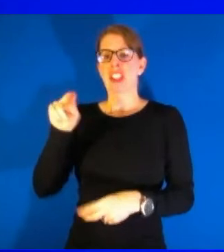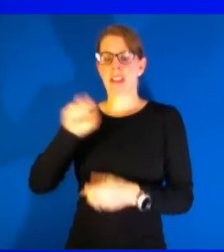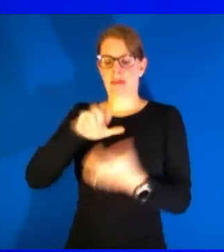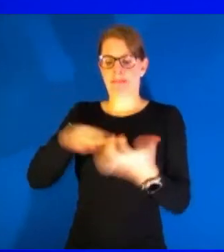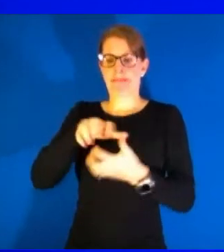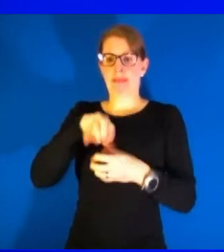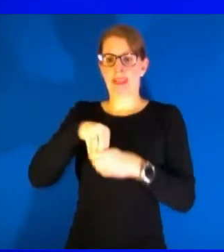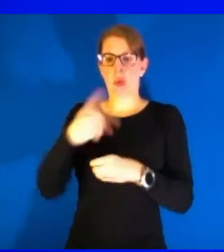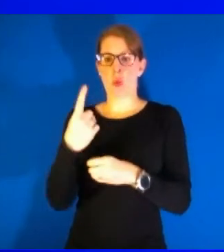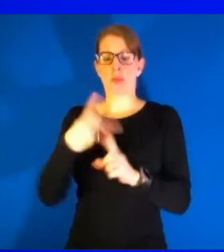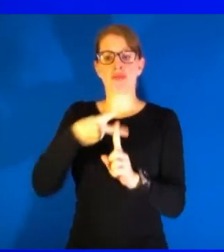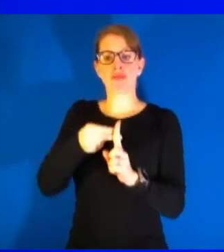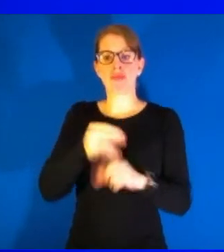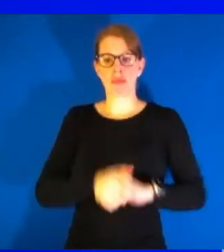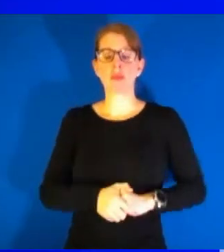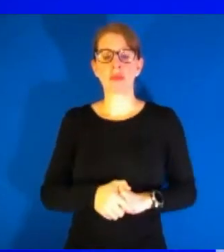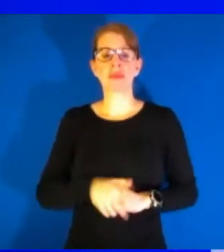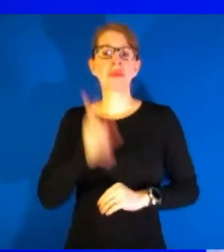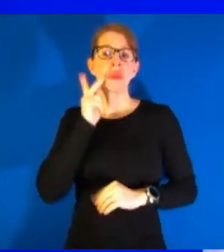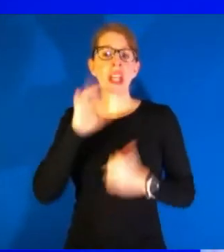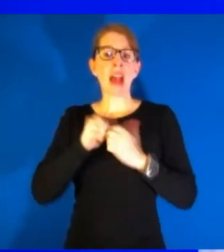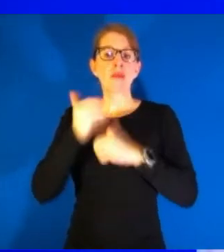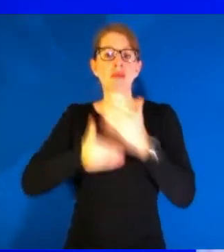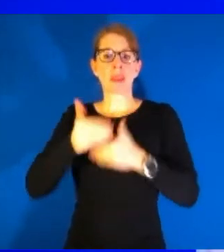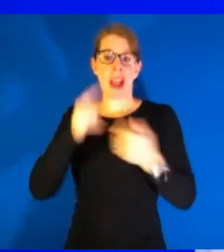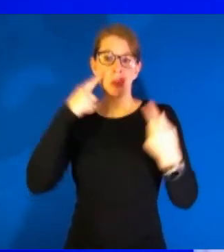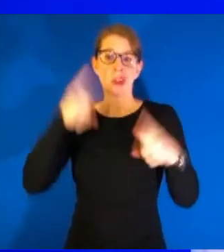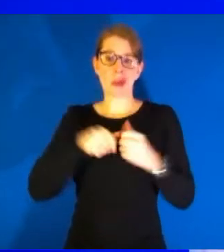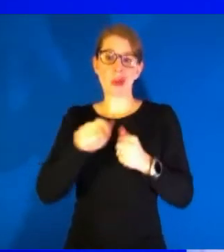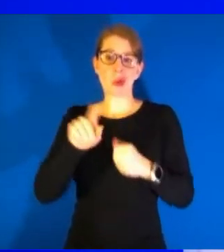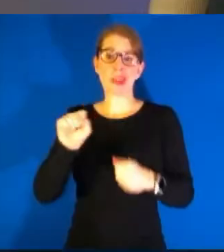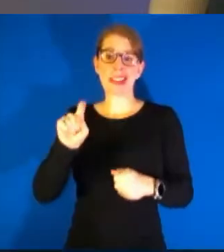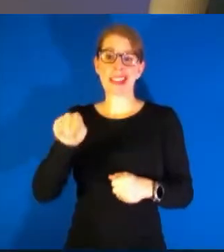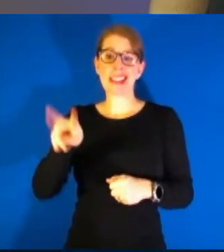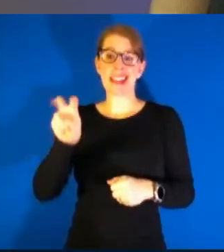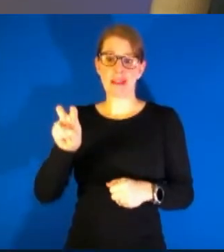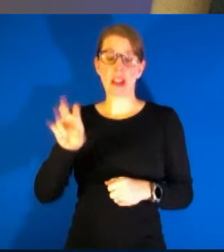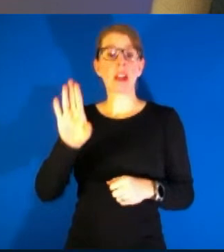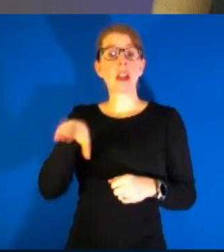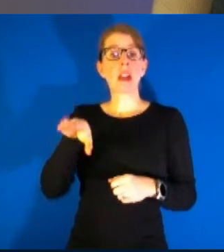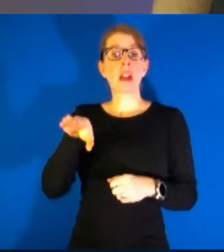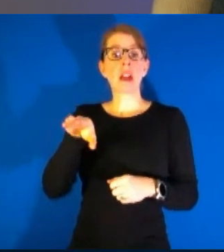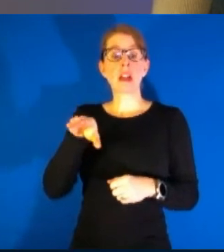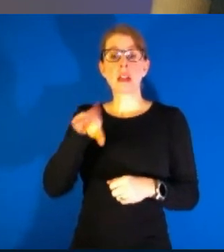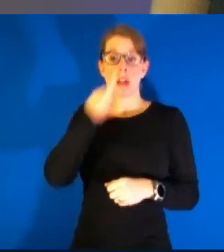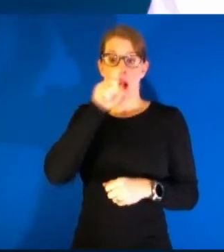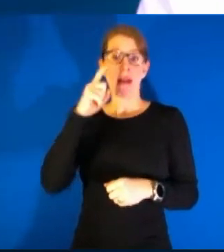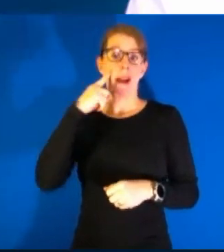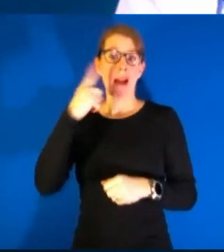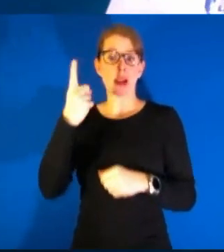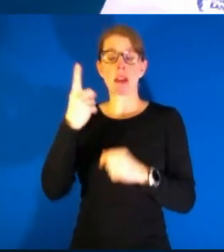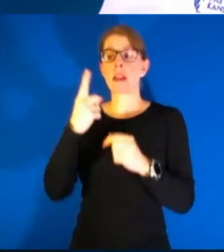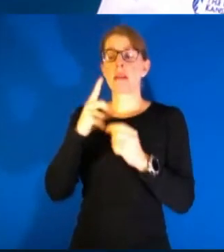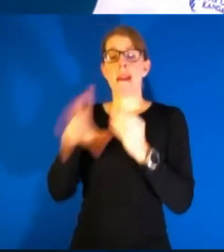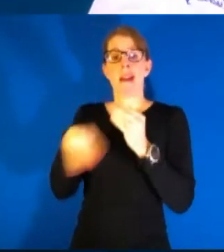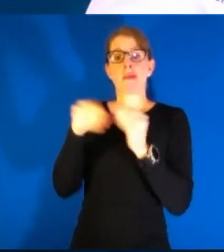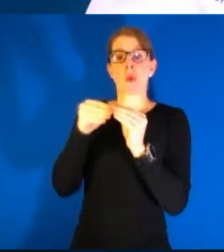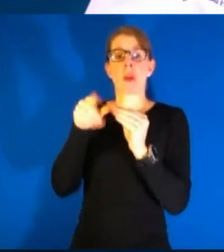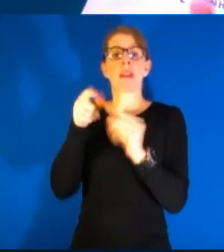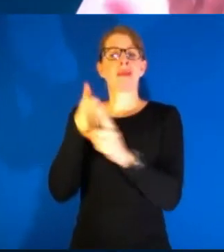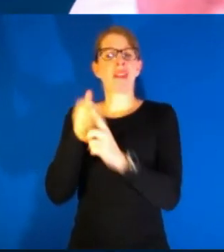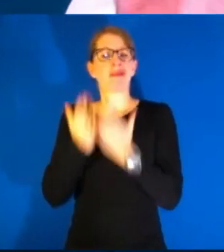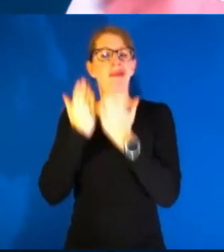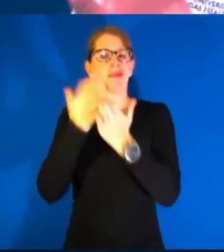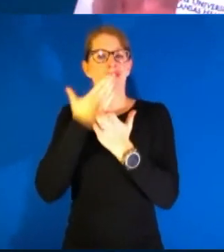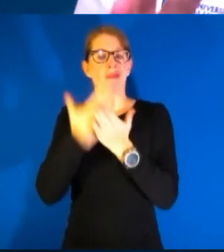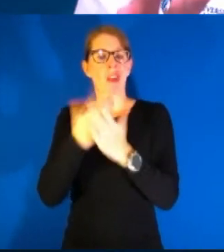note, and we'll just kind of see how it goes, but I agree with you, Steve. And I think Hawkeye, just follow up on one quick thing. I think Hawk's raised a good point, whether or not the